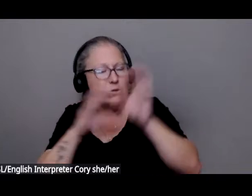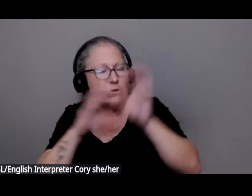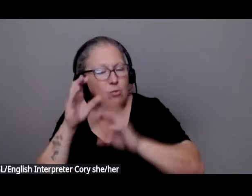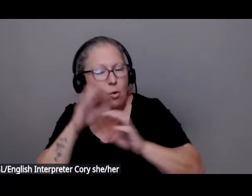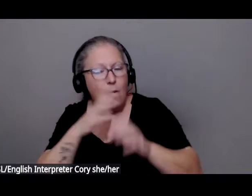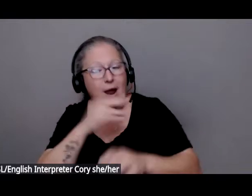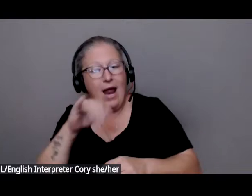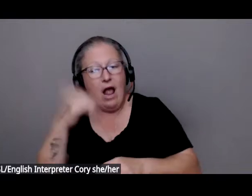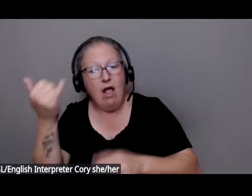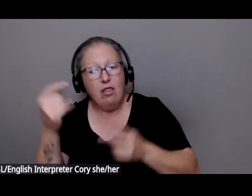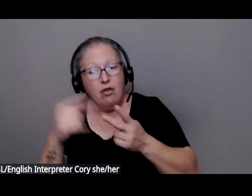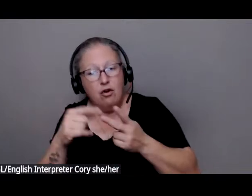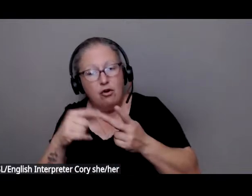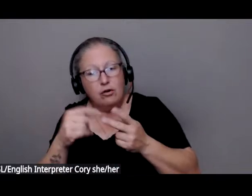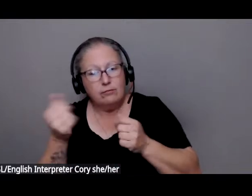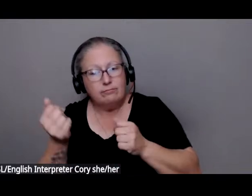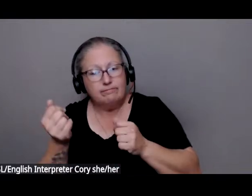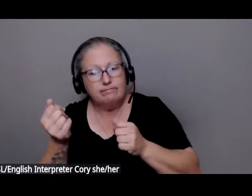the other one is,